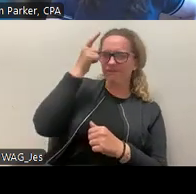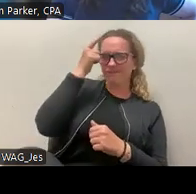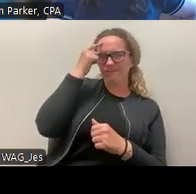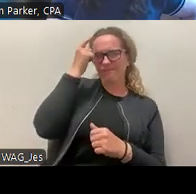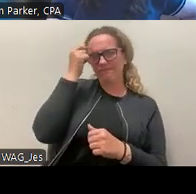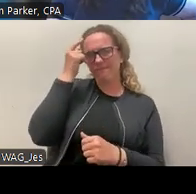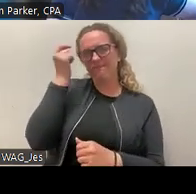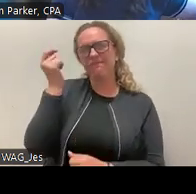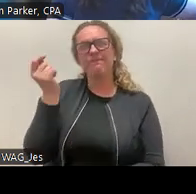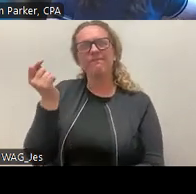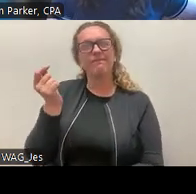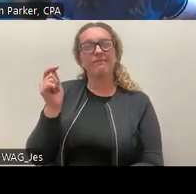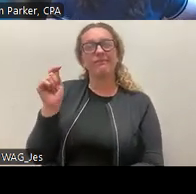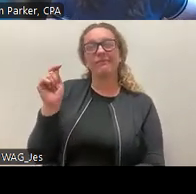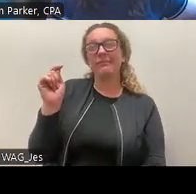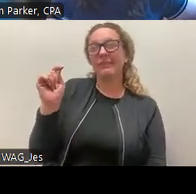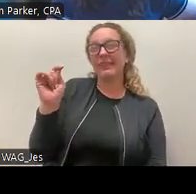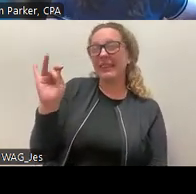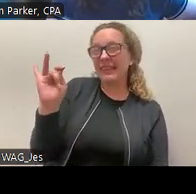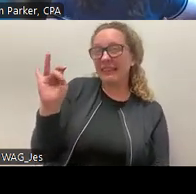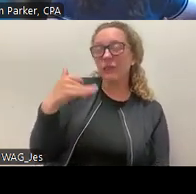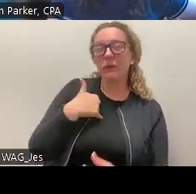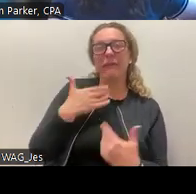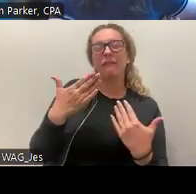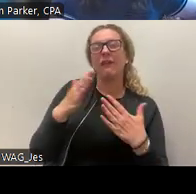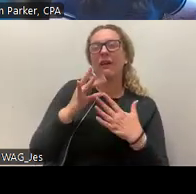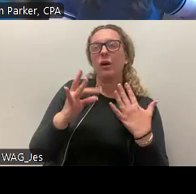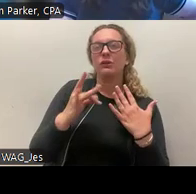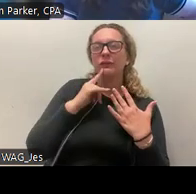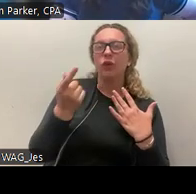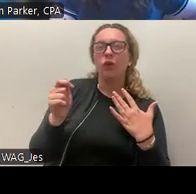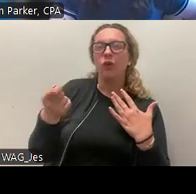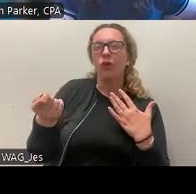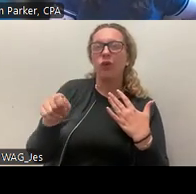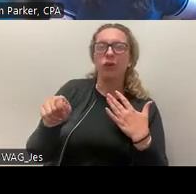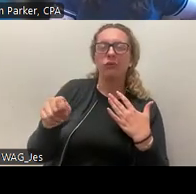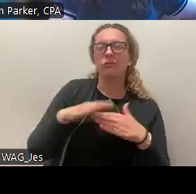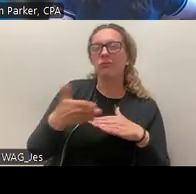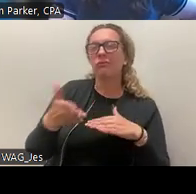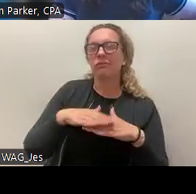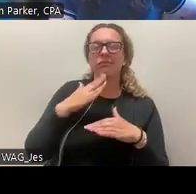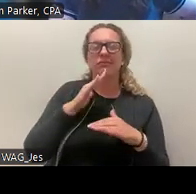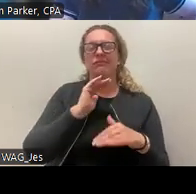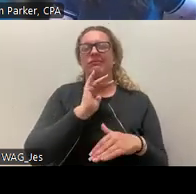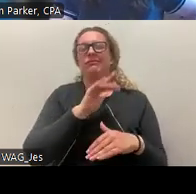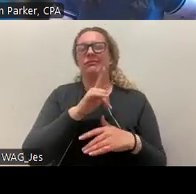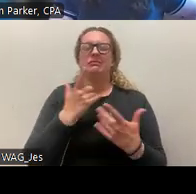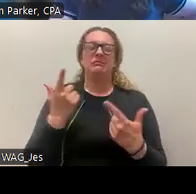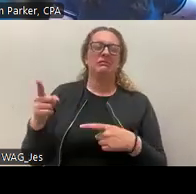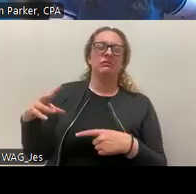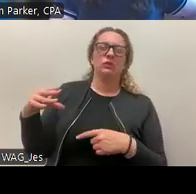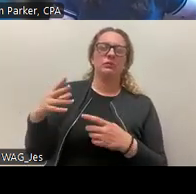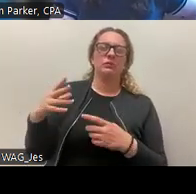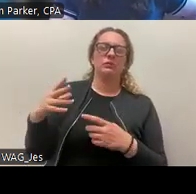unless there's an option to turn it on or off, and that's tricky. I would just reach out to the developer and say, hey, there's a strobing effect